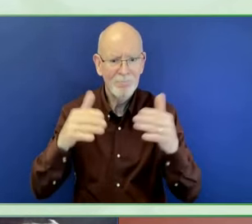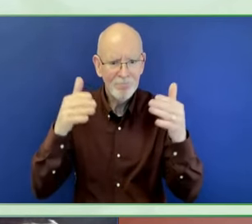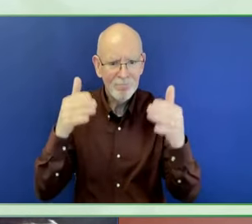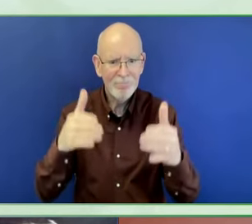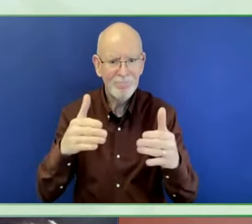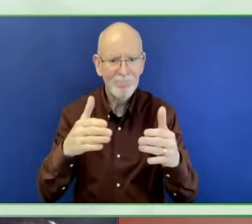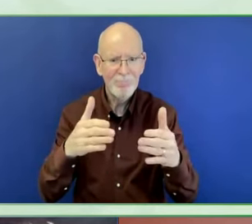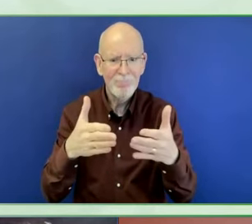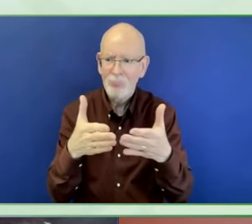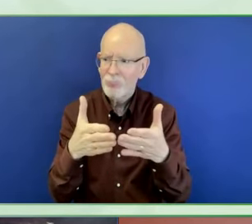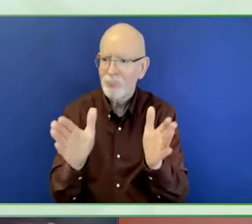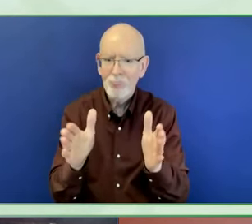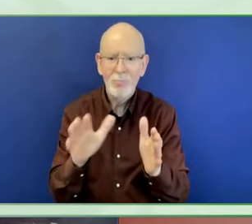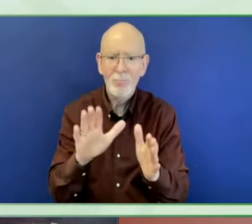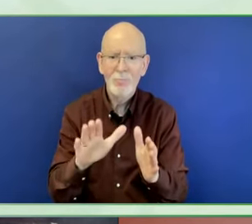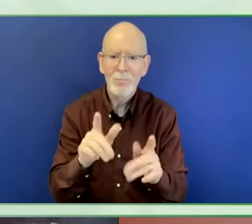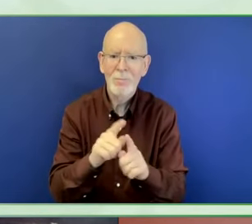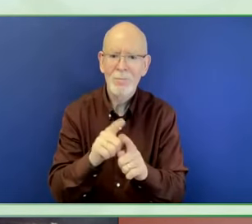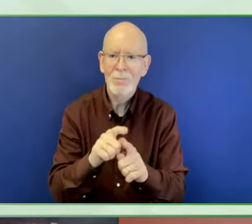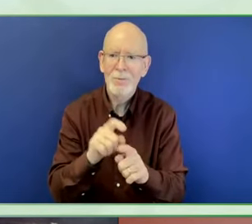about.